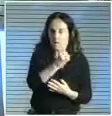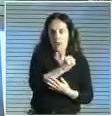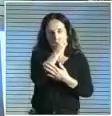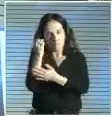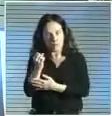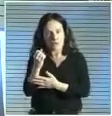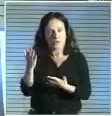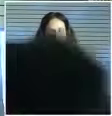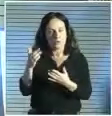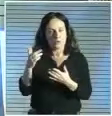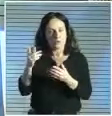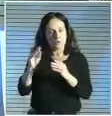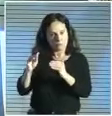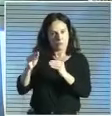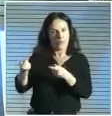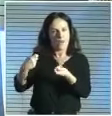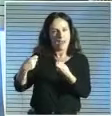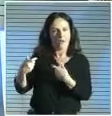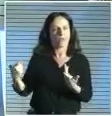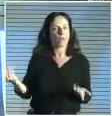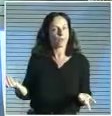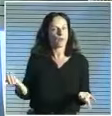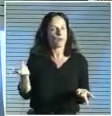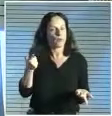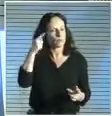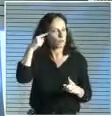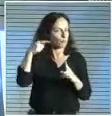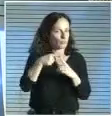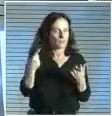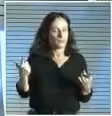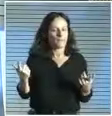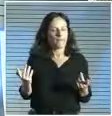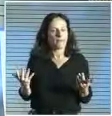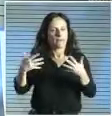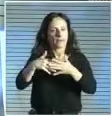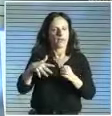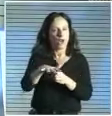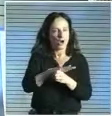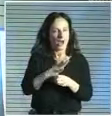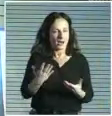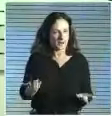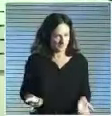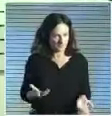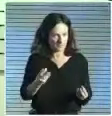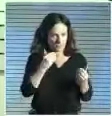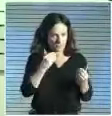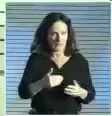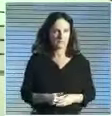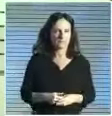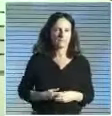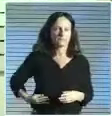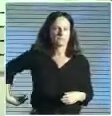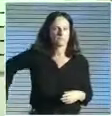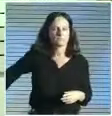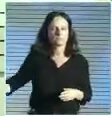facilitate local sourcing. Thank you, Glenn. And first of all, the leadership of the Sustainable Hospitality Alliance is really